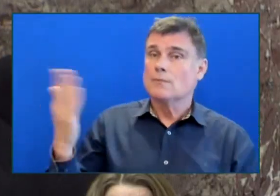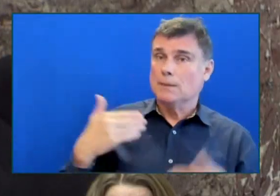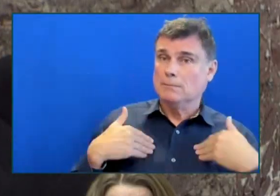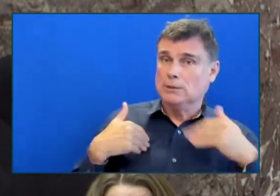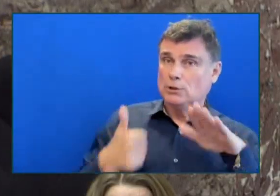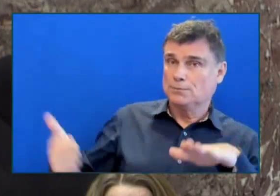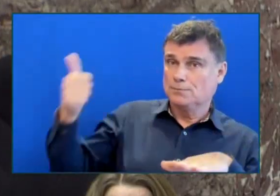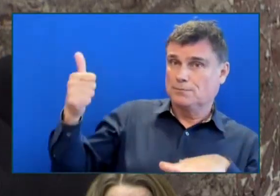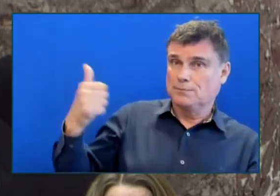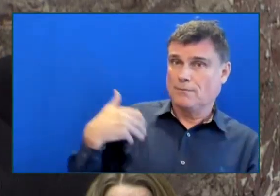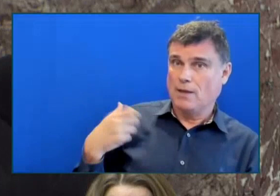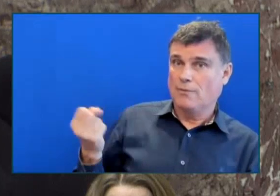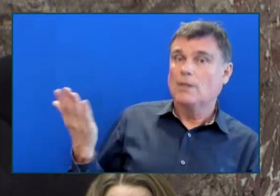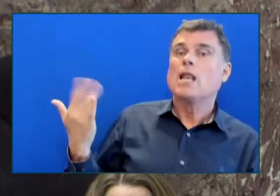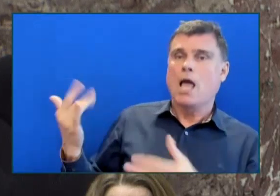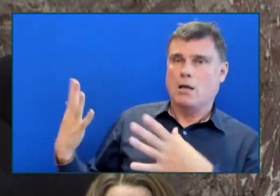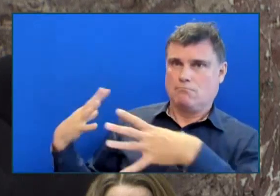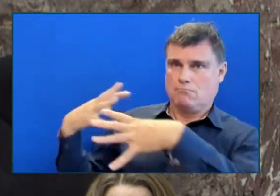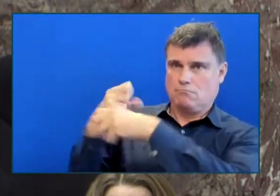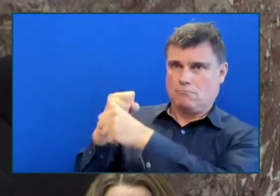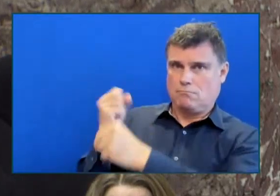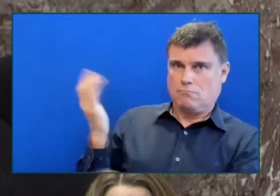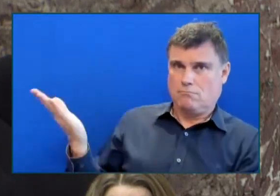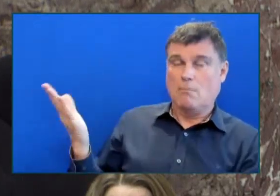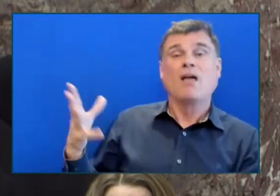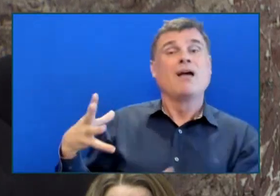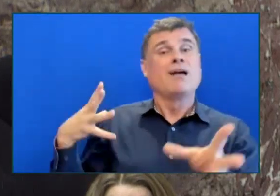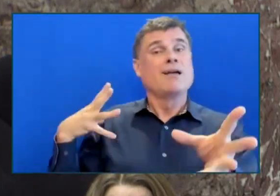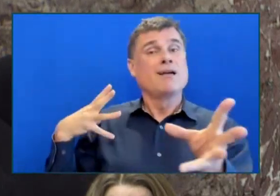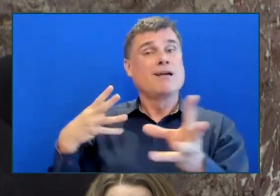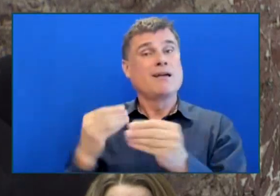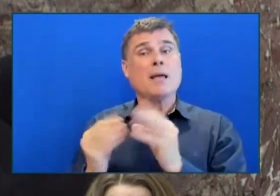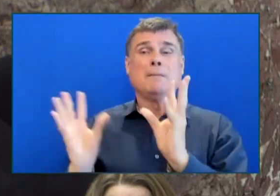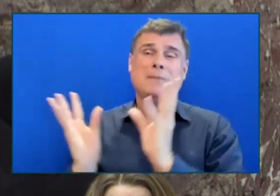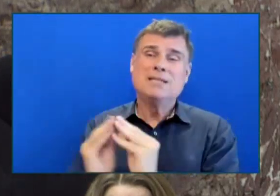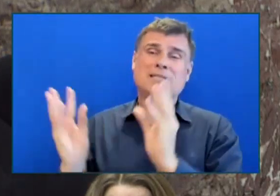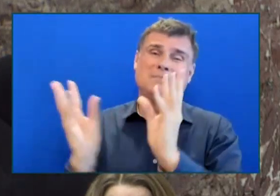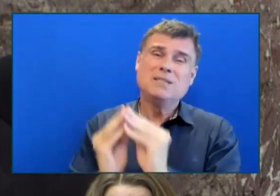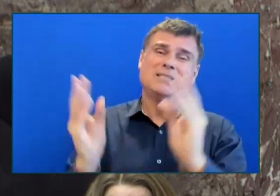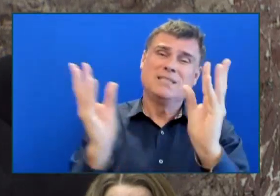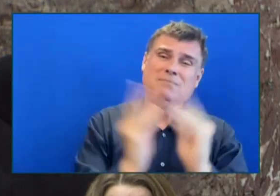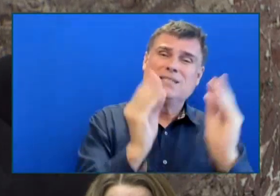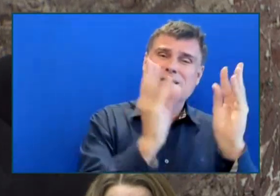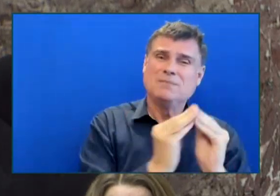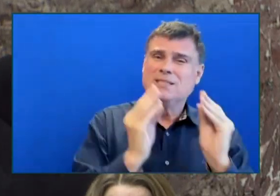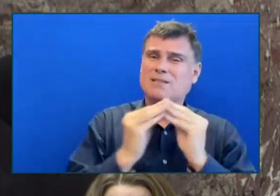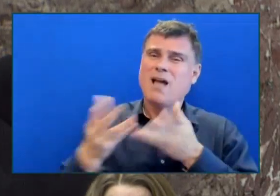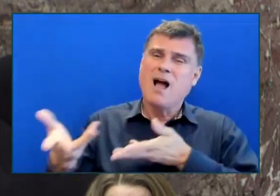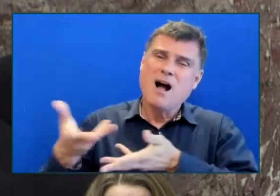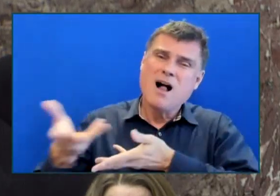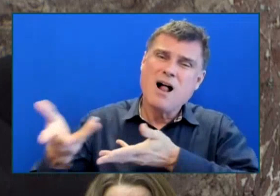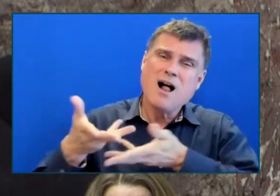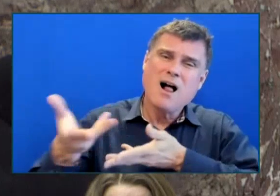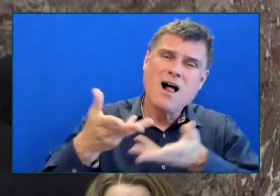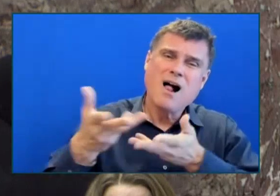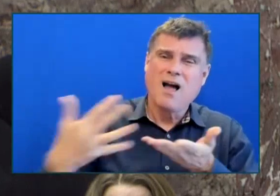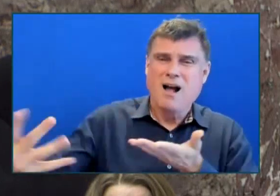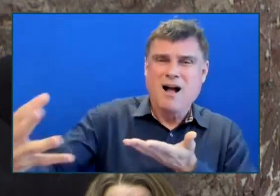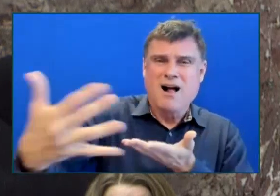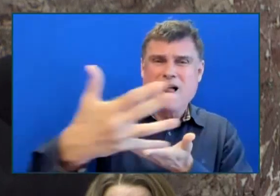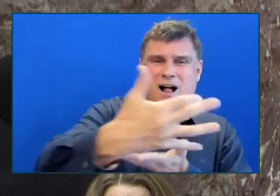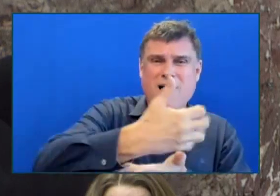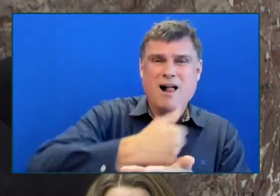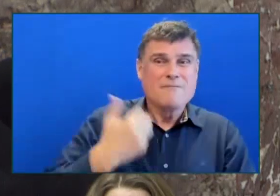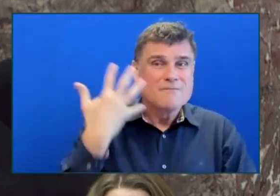consultation took place, I think, in an atmosphere of respect. 5 years of it, thousands of health professionals,